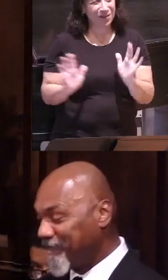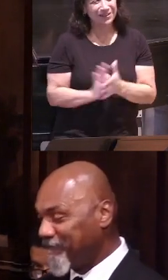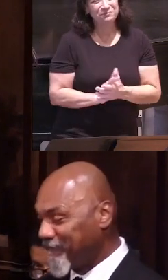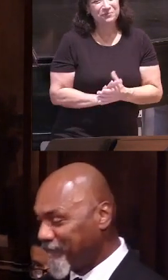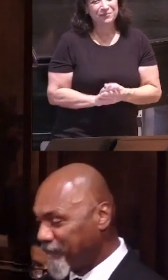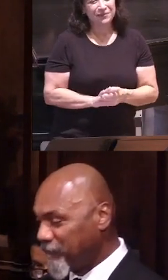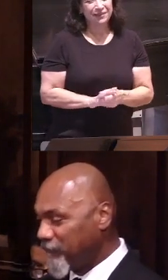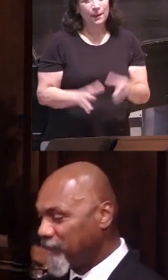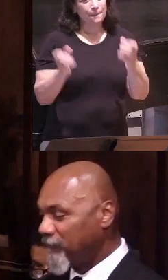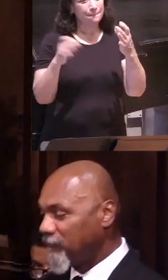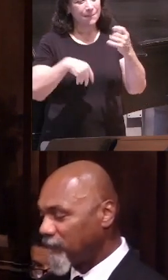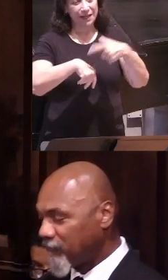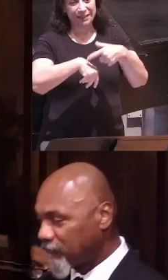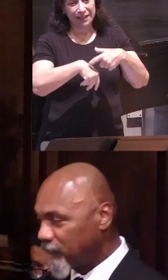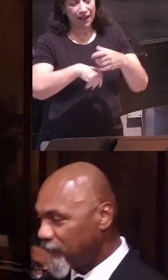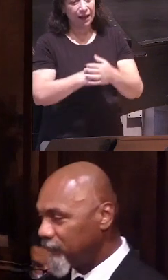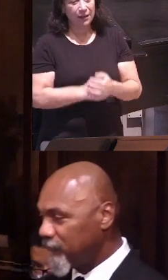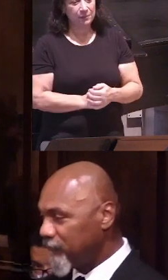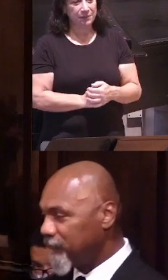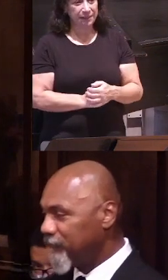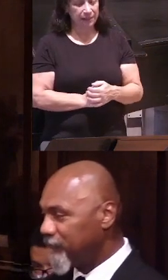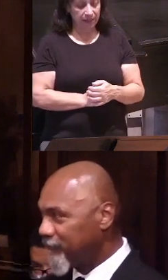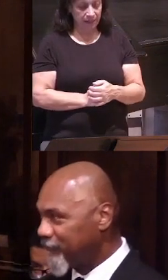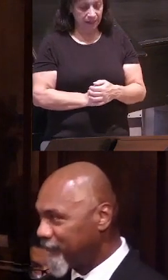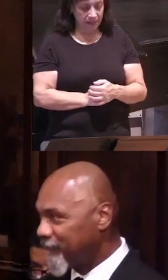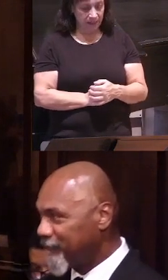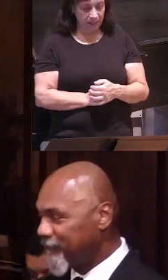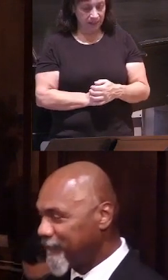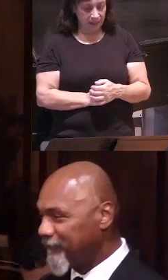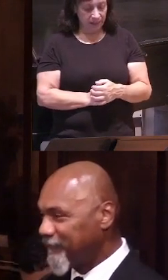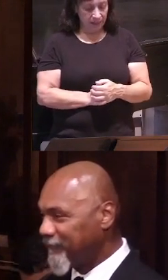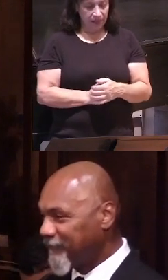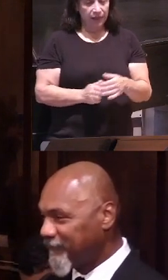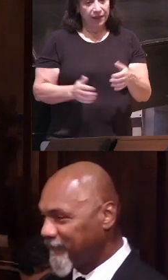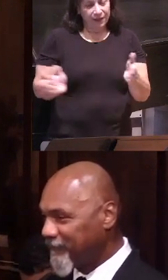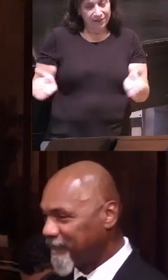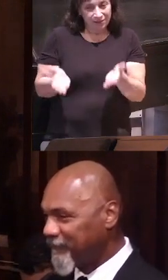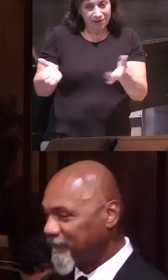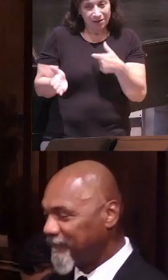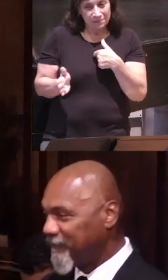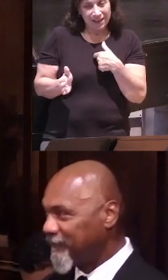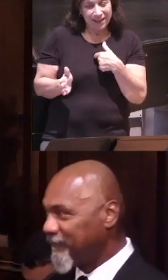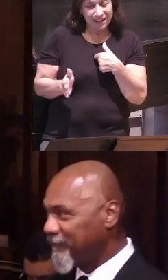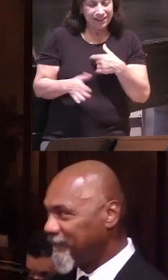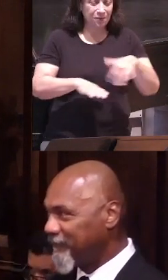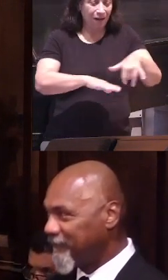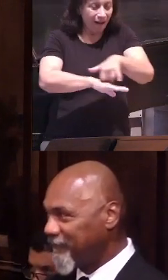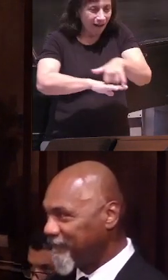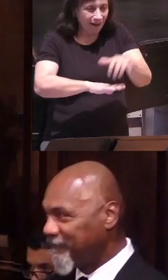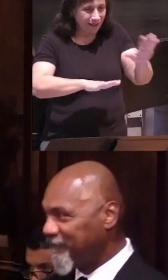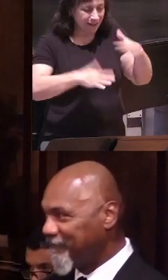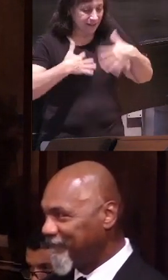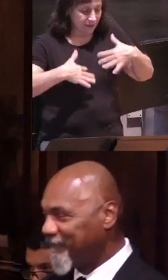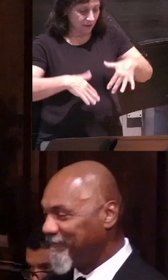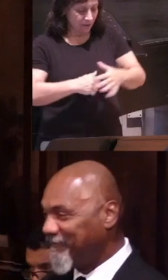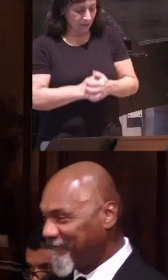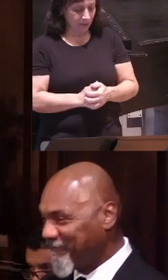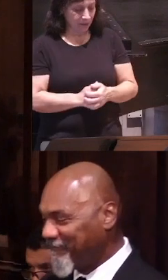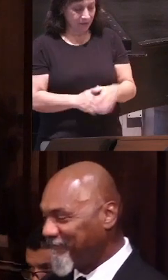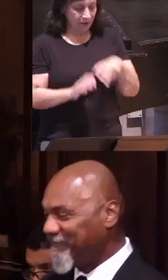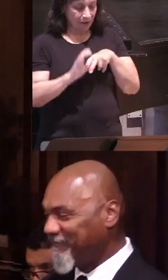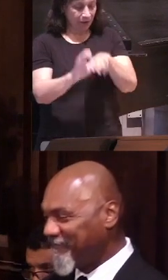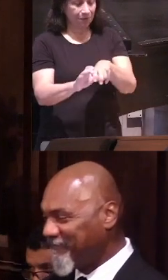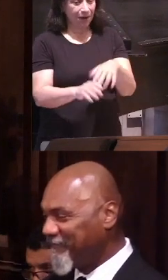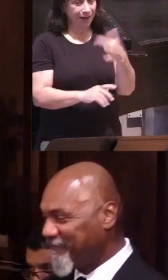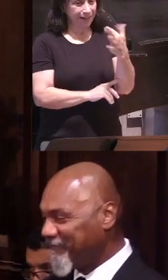He many times talked me into ironing his clothes for a ride in that 1977